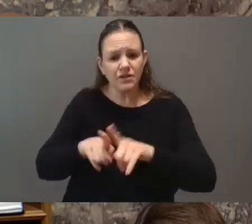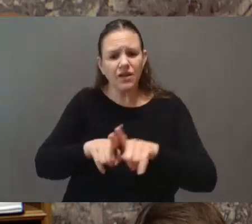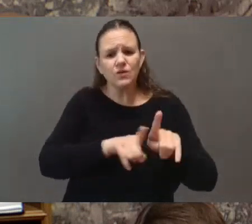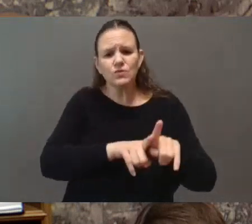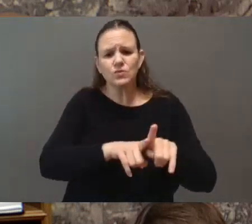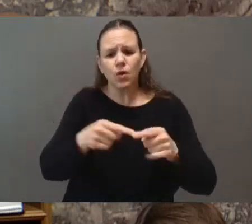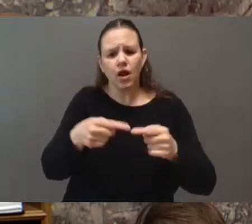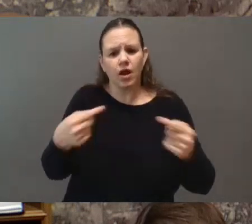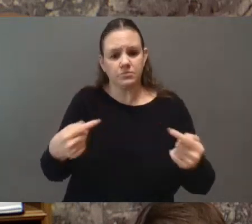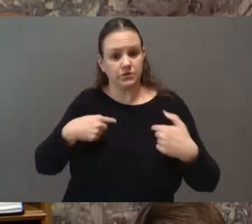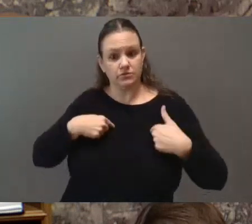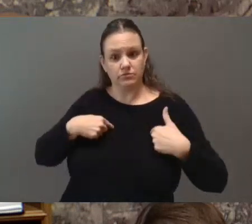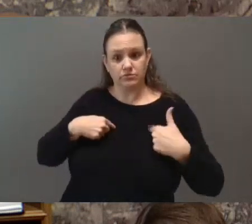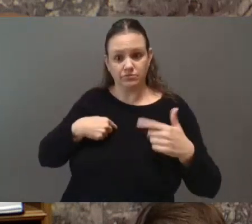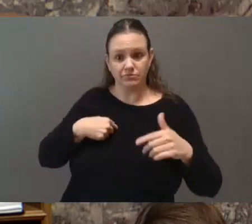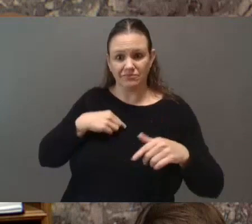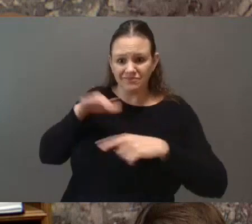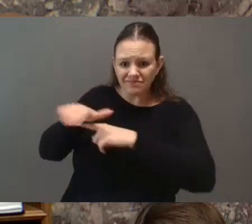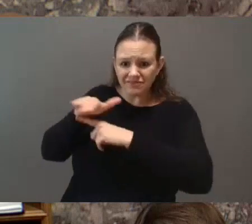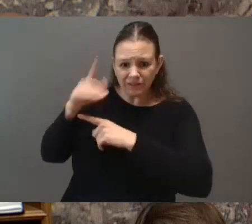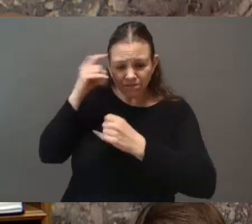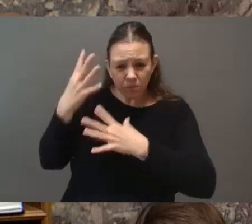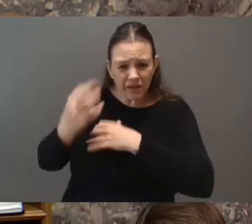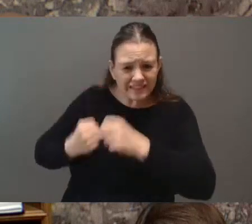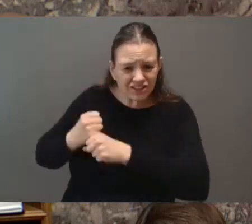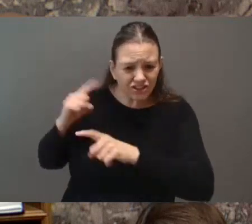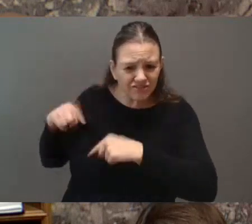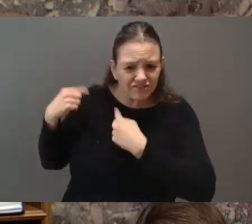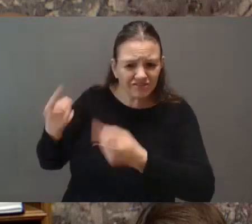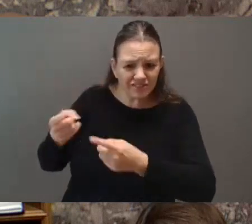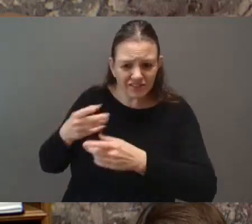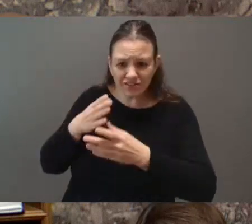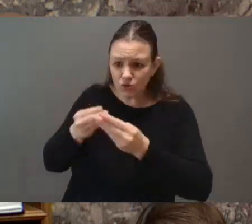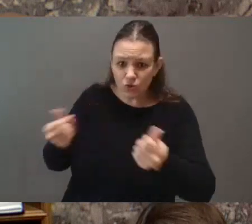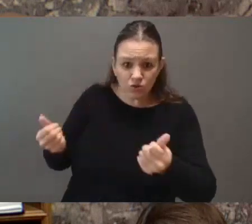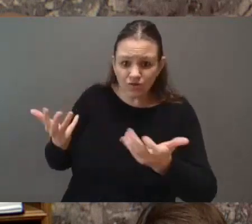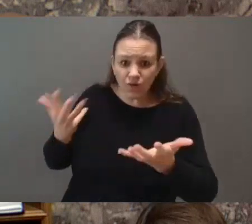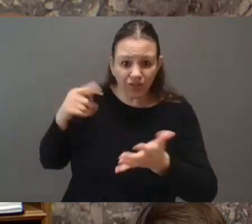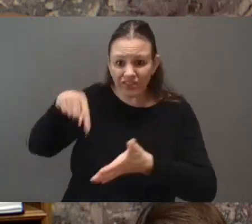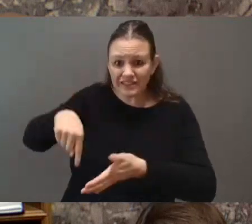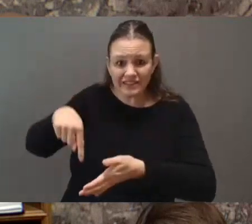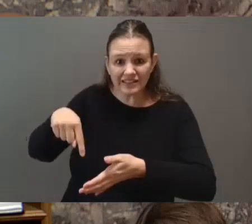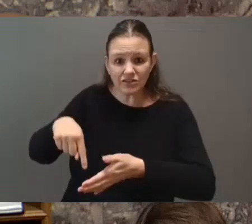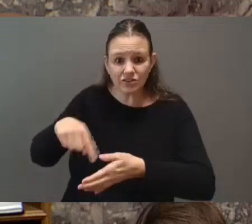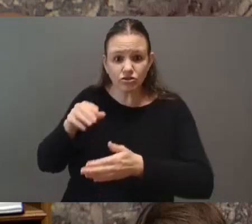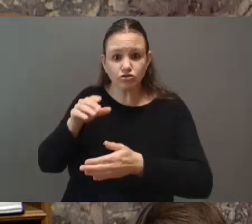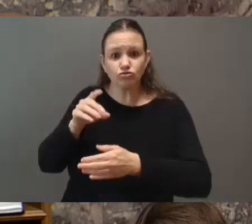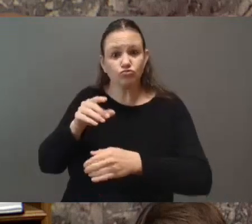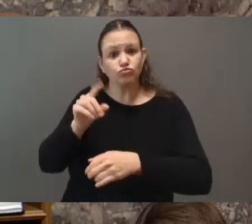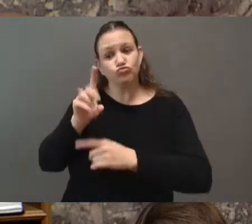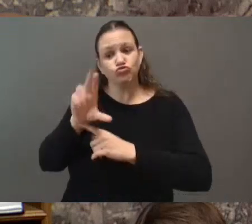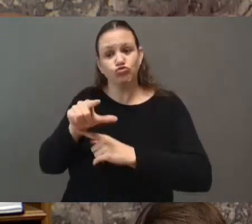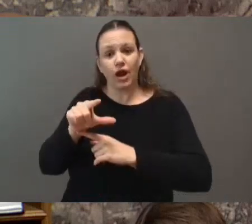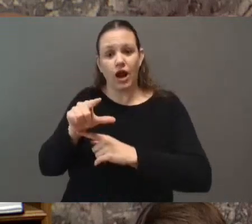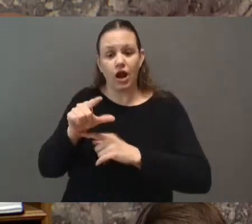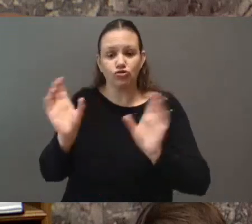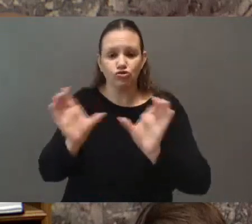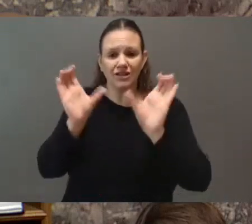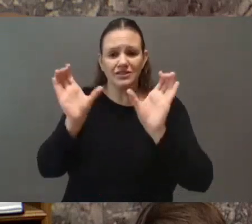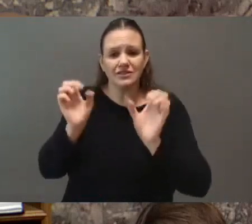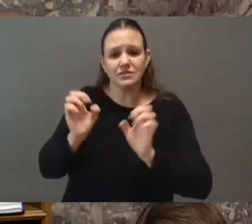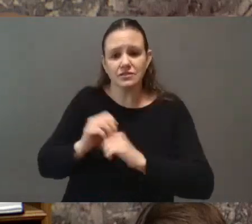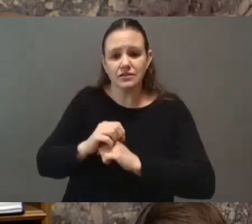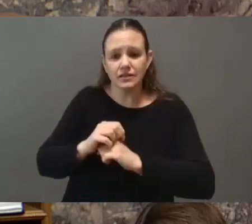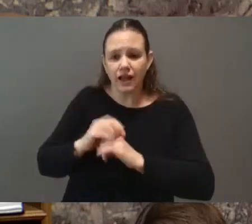years, that the solution to this drug crisis also has to include education. education for our young people so they